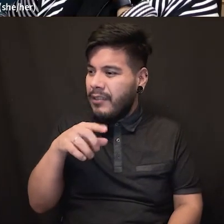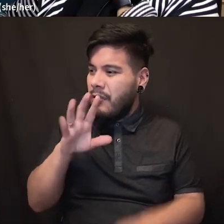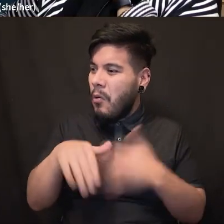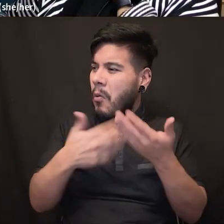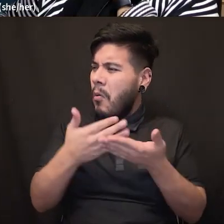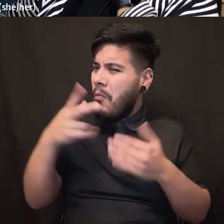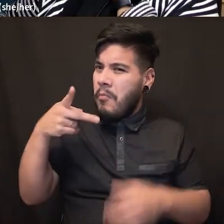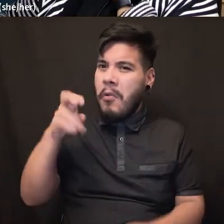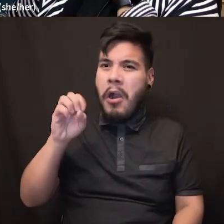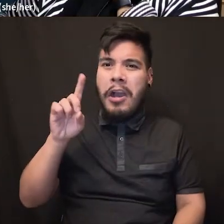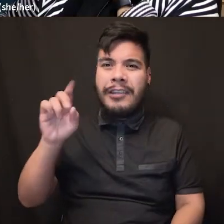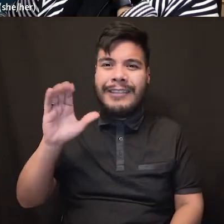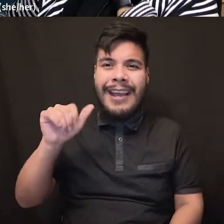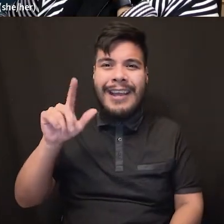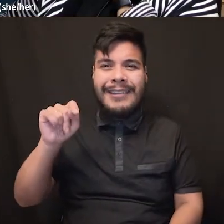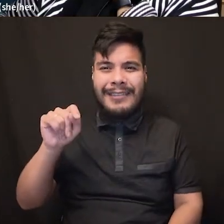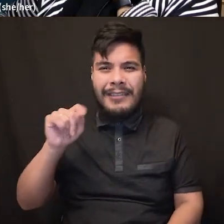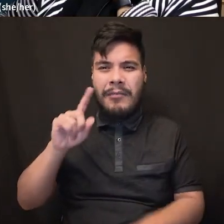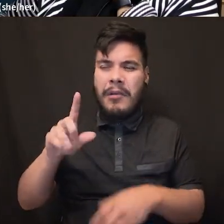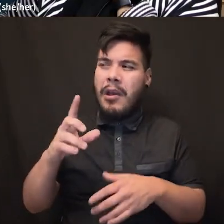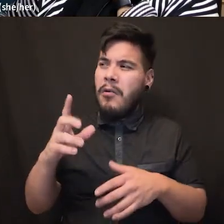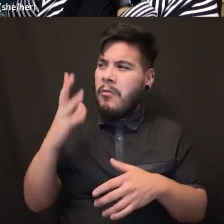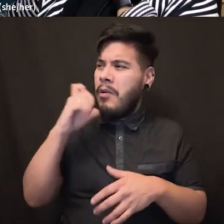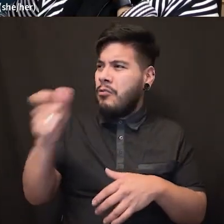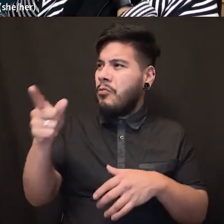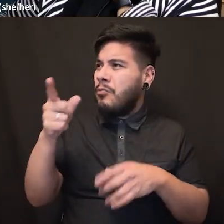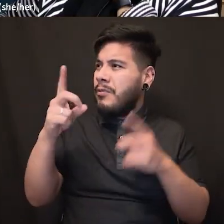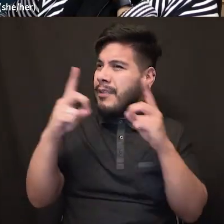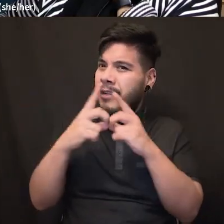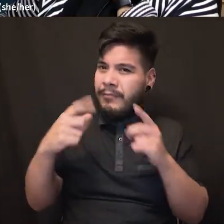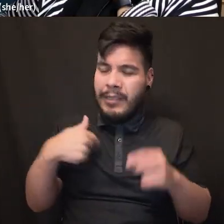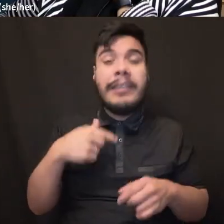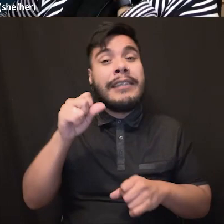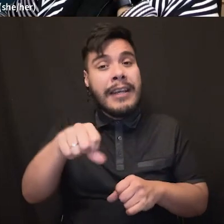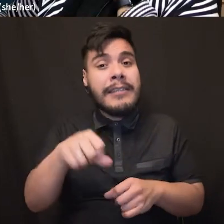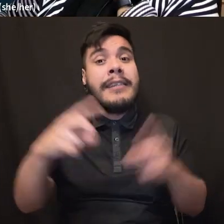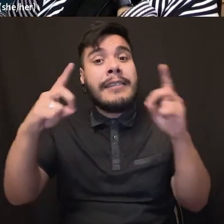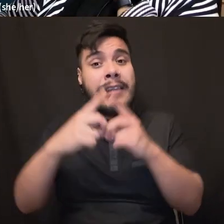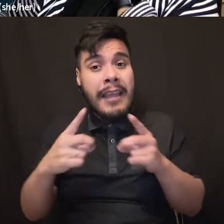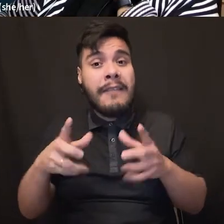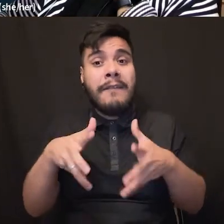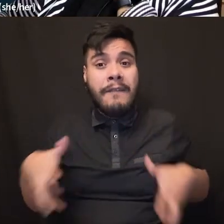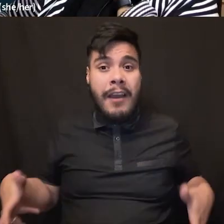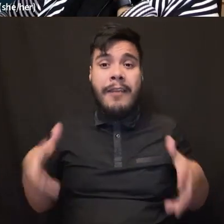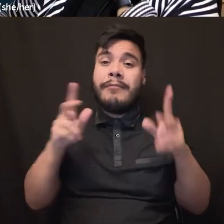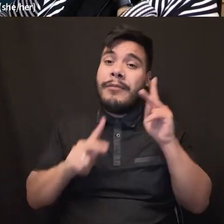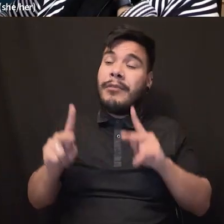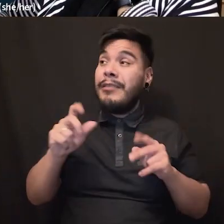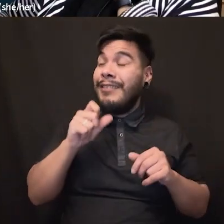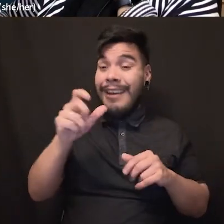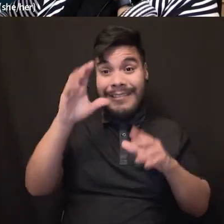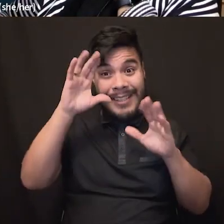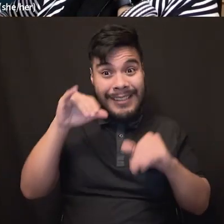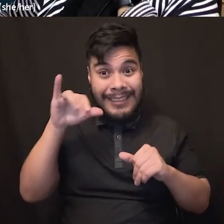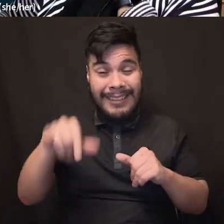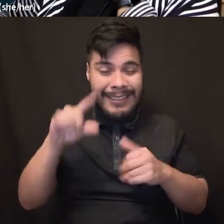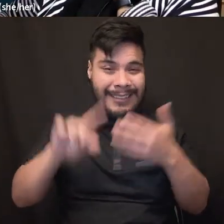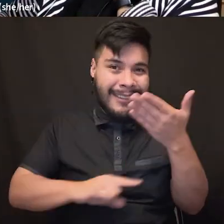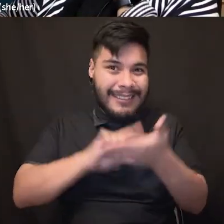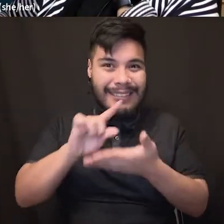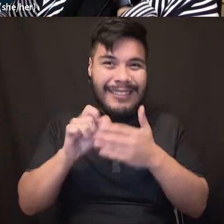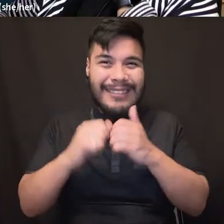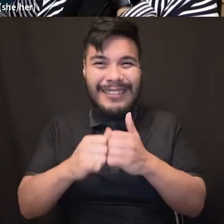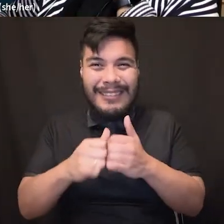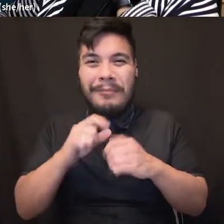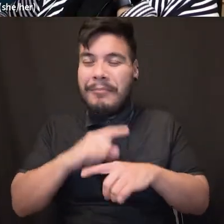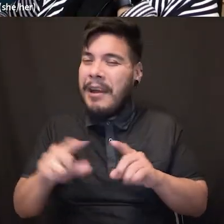right? Date fat people. I love that. That's definitely not what I expected to get out of our hour together. But I